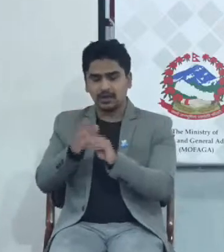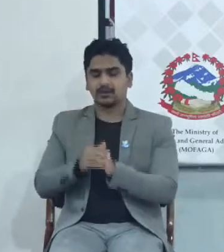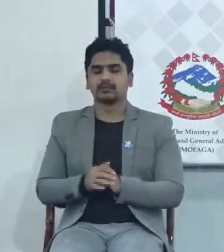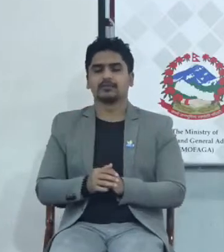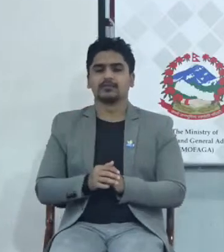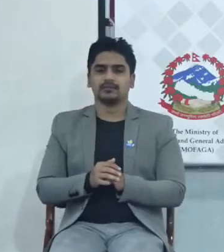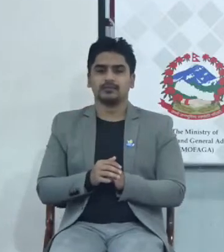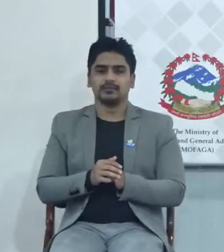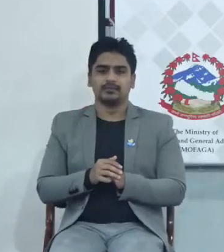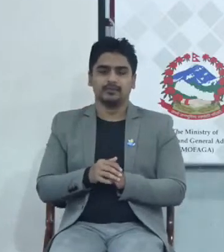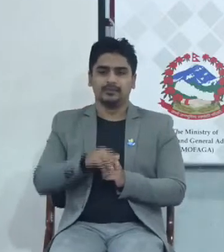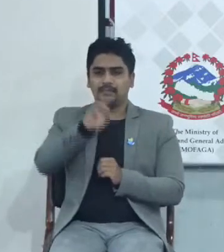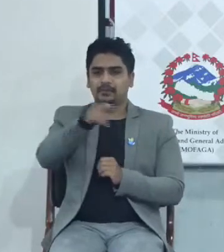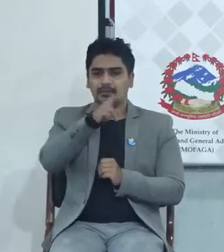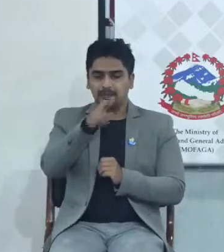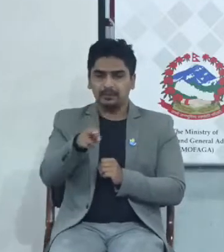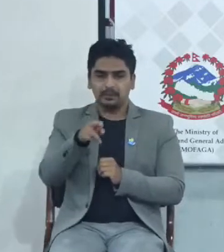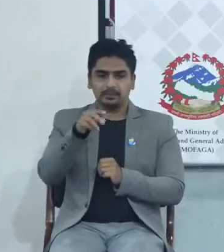Okay, sir. Thank you.